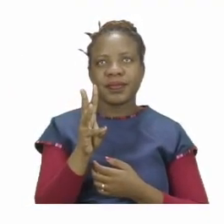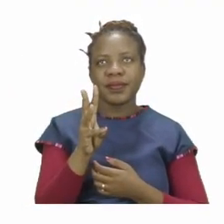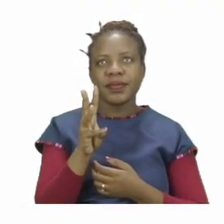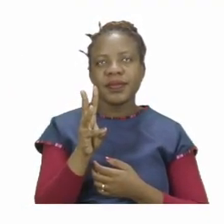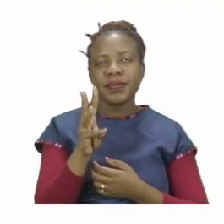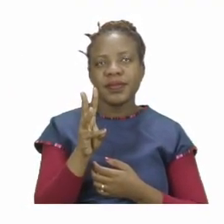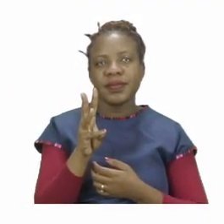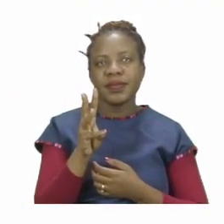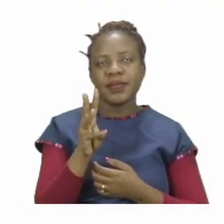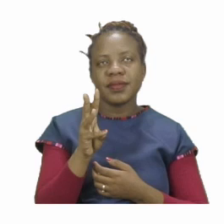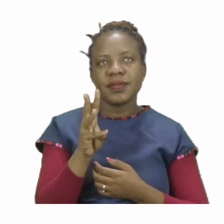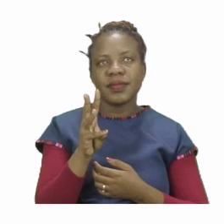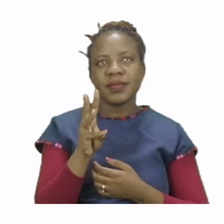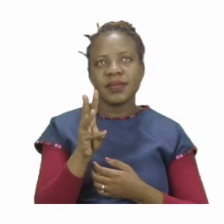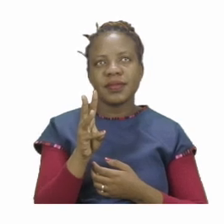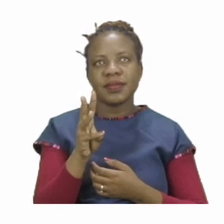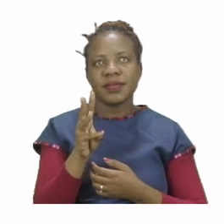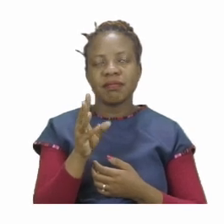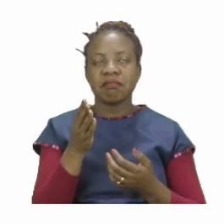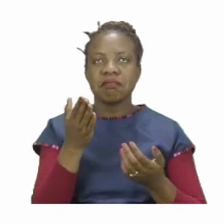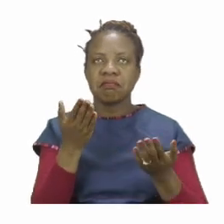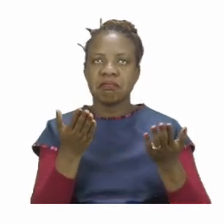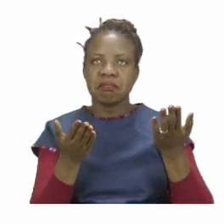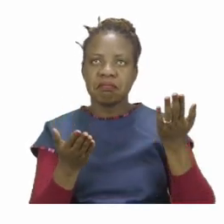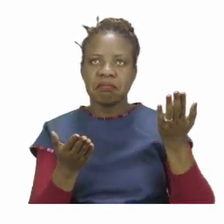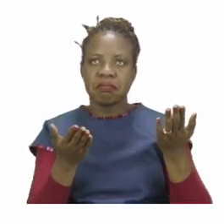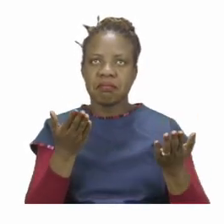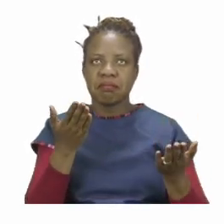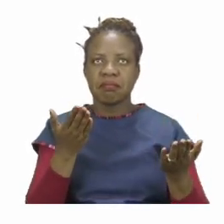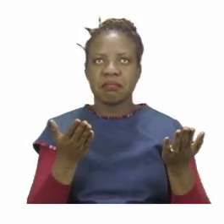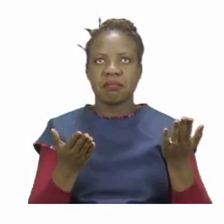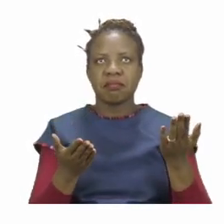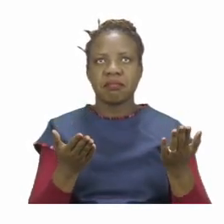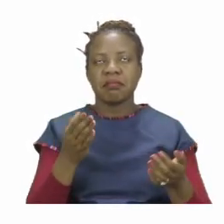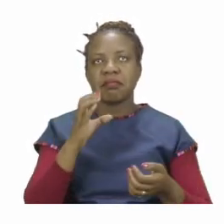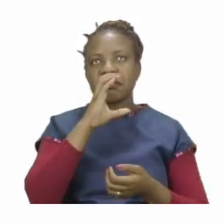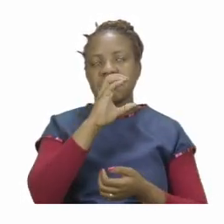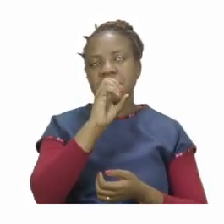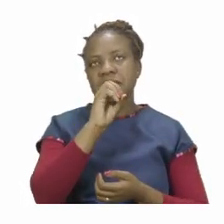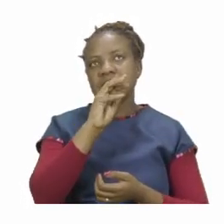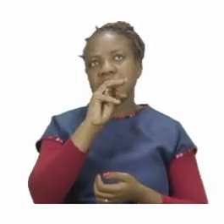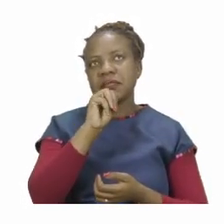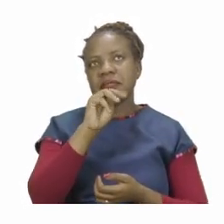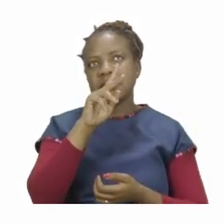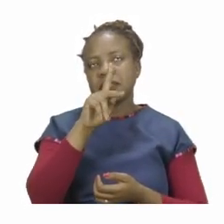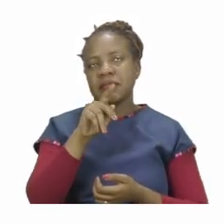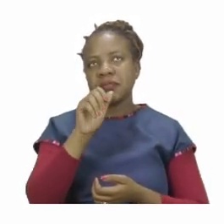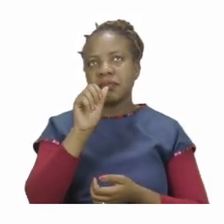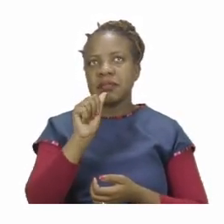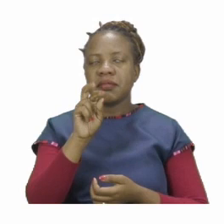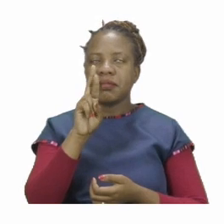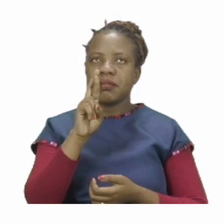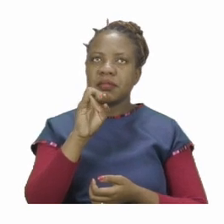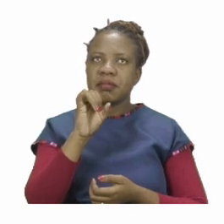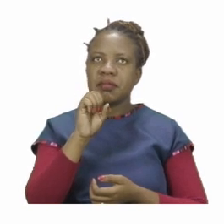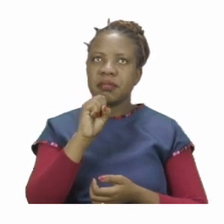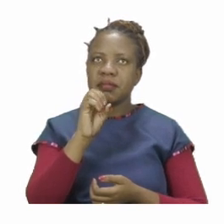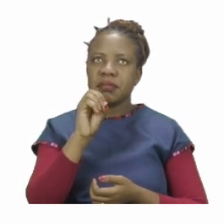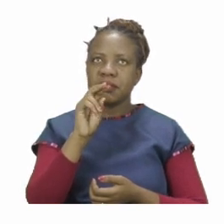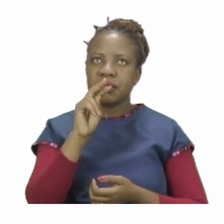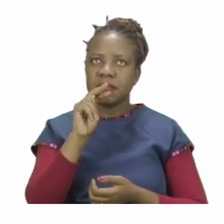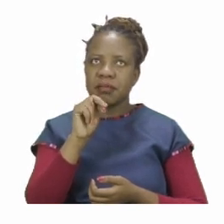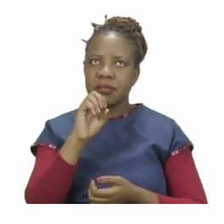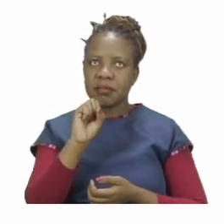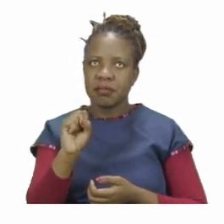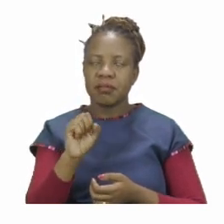we are going to do some comparisons, and we are going to look at the degree of